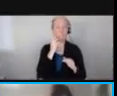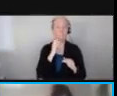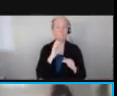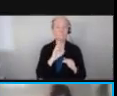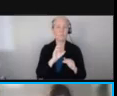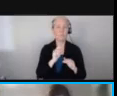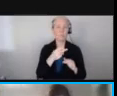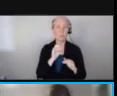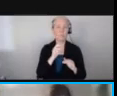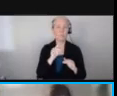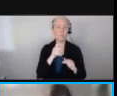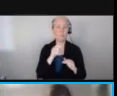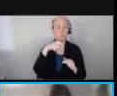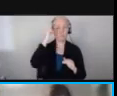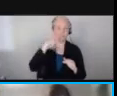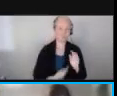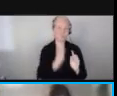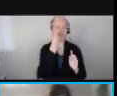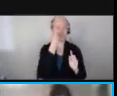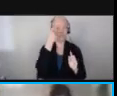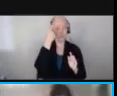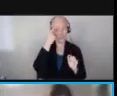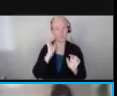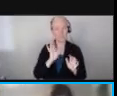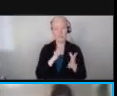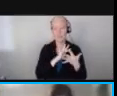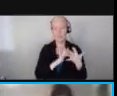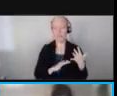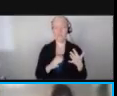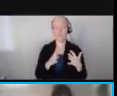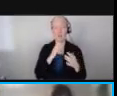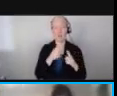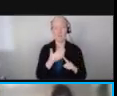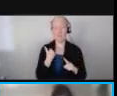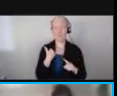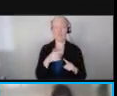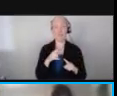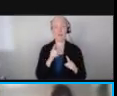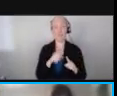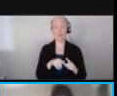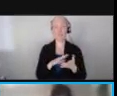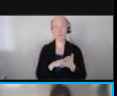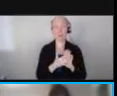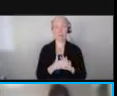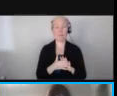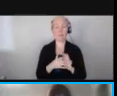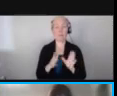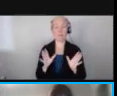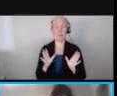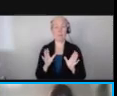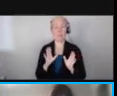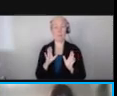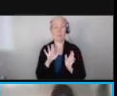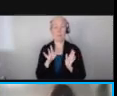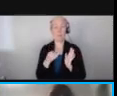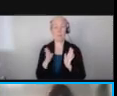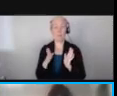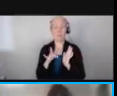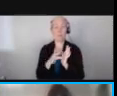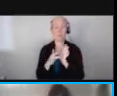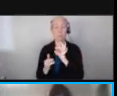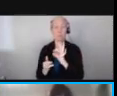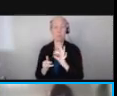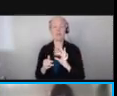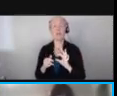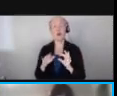those feed into, again, the total medical events. And then you can see the green lines going through, again,